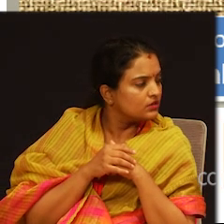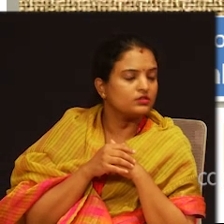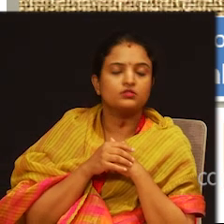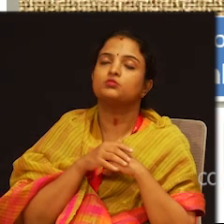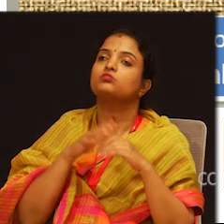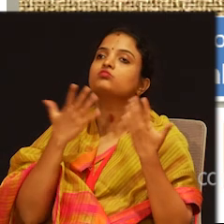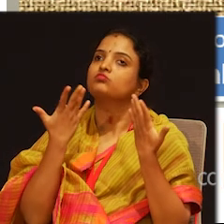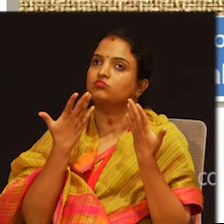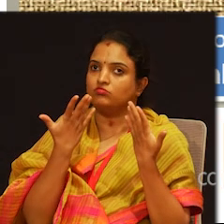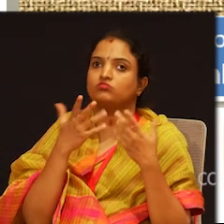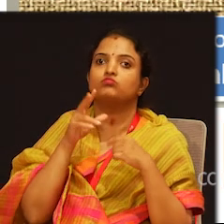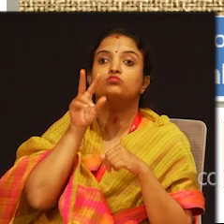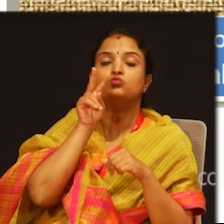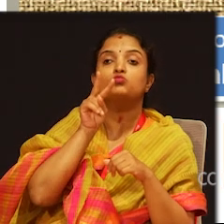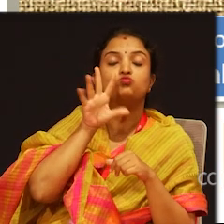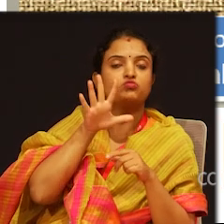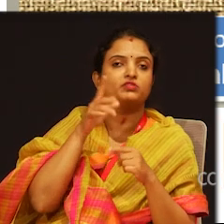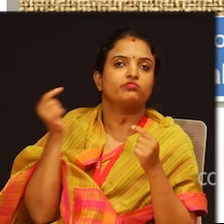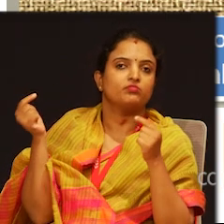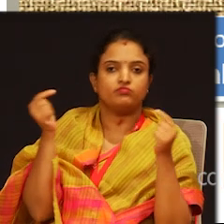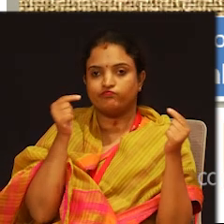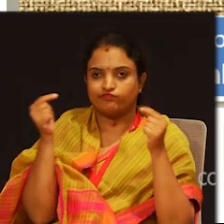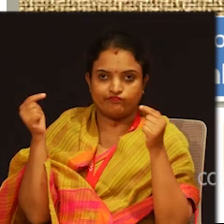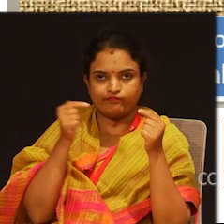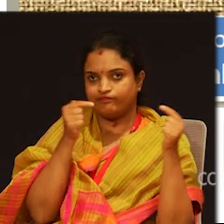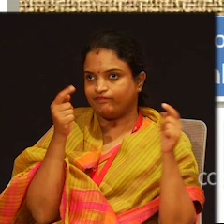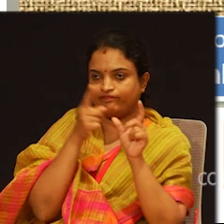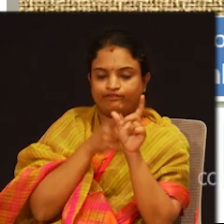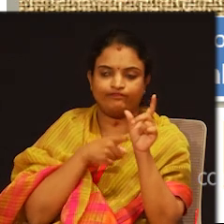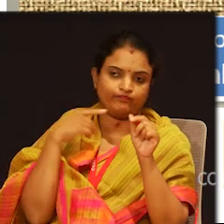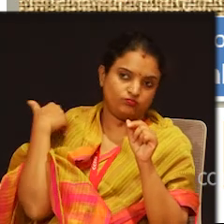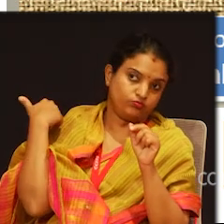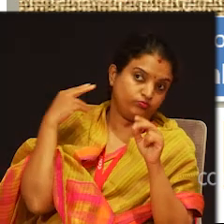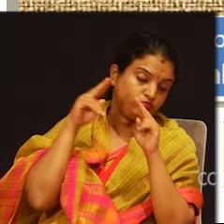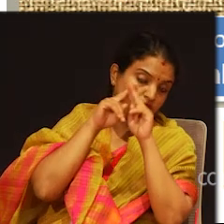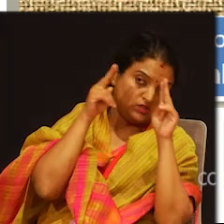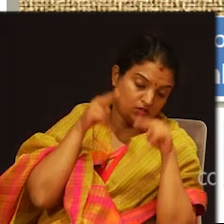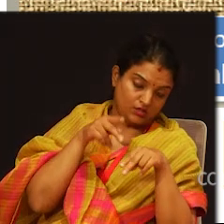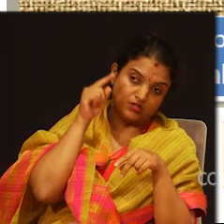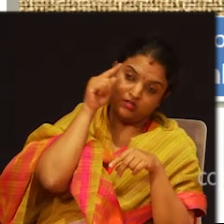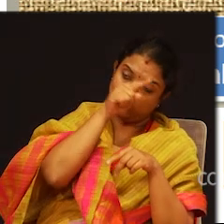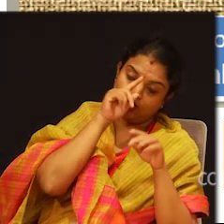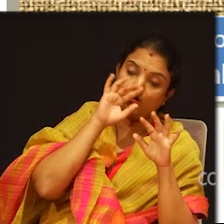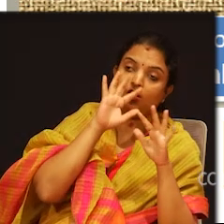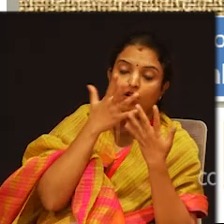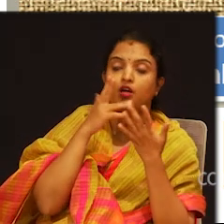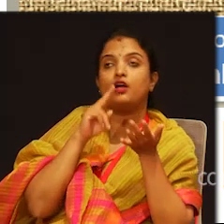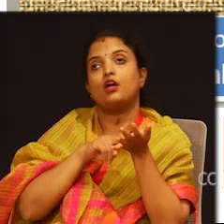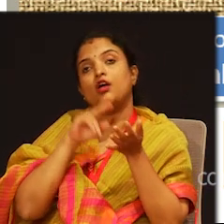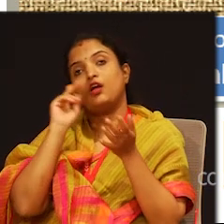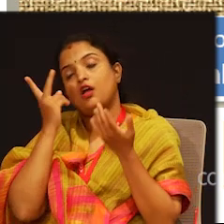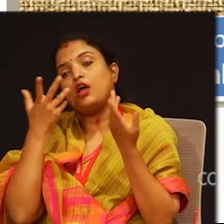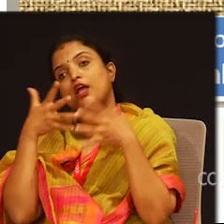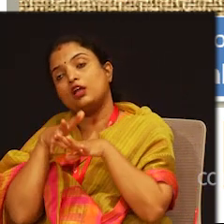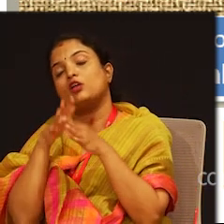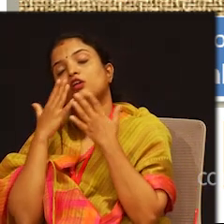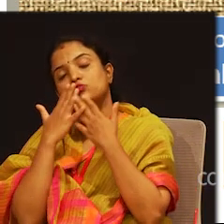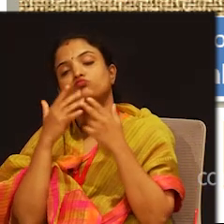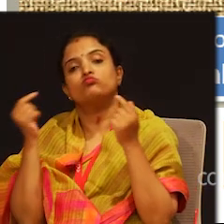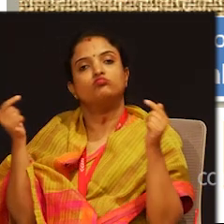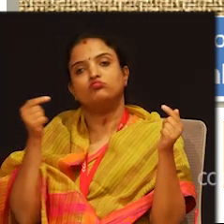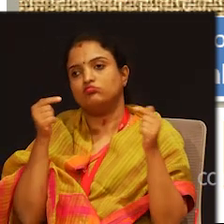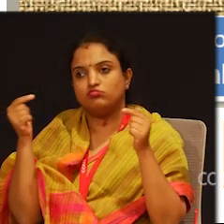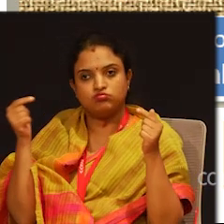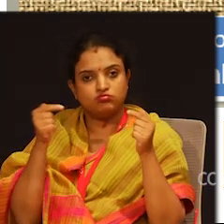Despite 25 years of debate, both at the international level and a consensus on inclusive education that was